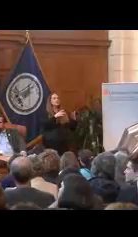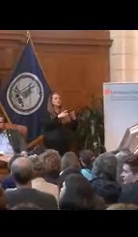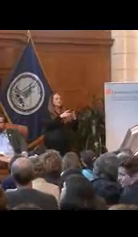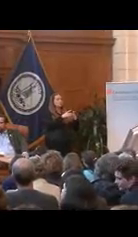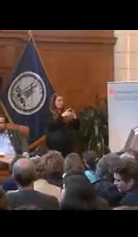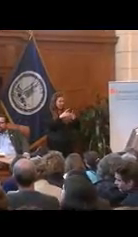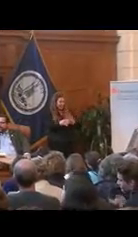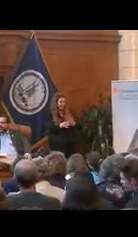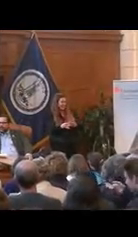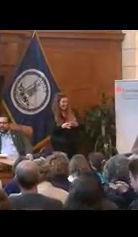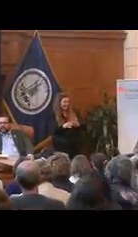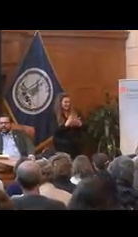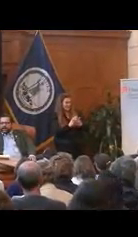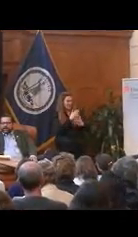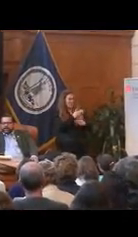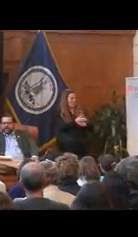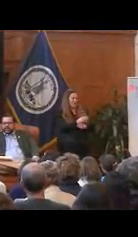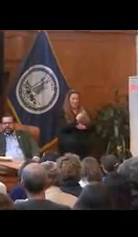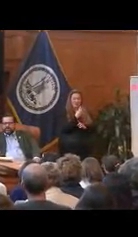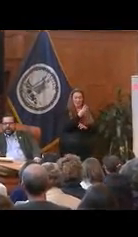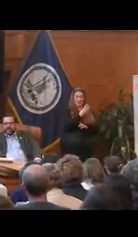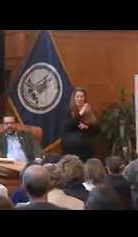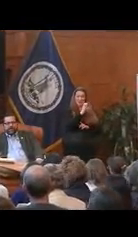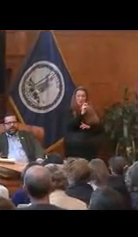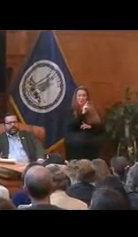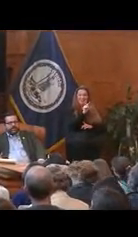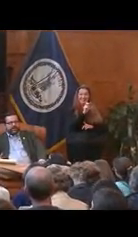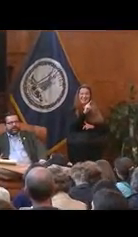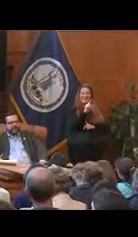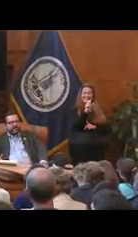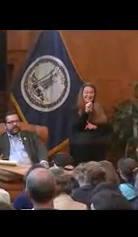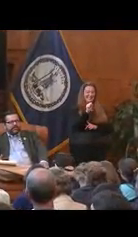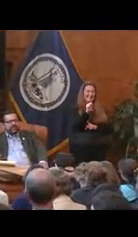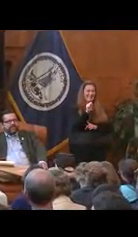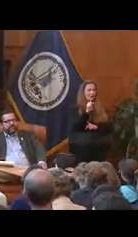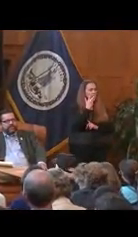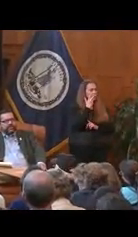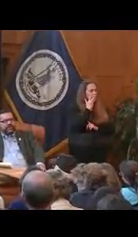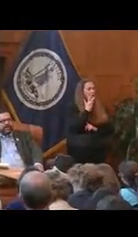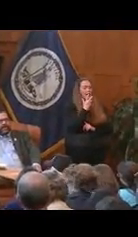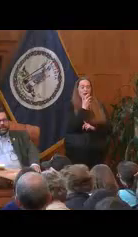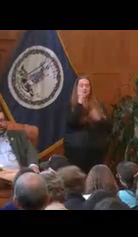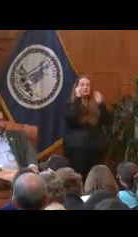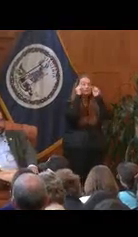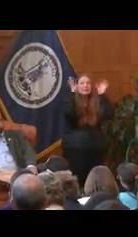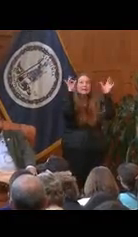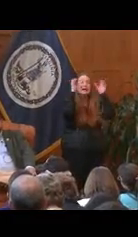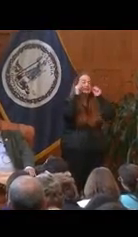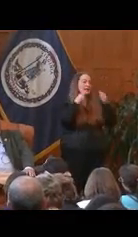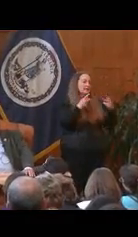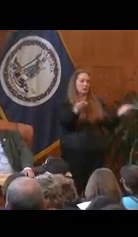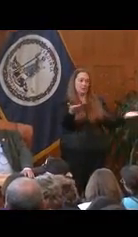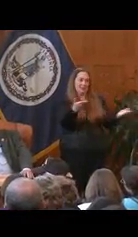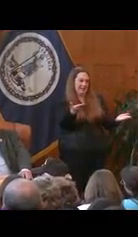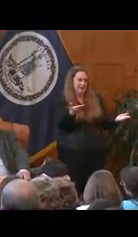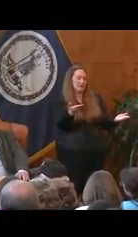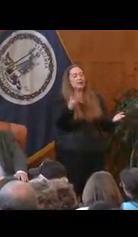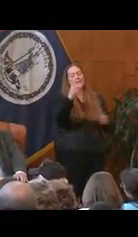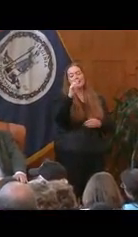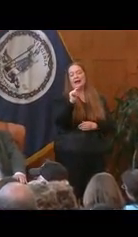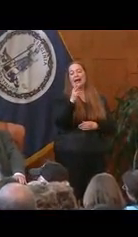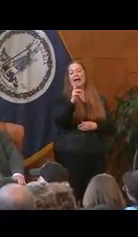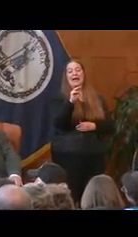two continents. It's just an amazing opportunity to be here at Mr. Jefferson's University and have the opportunity to